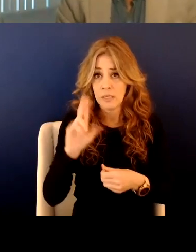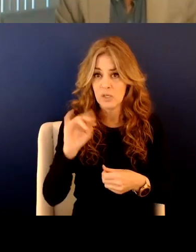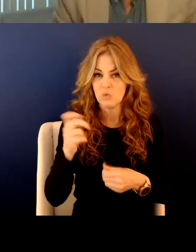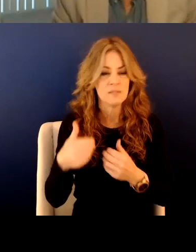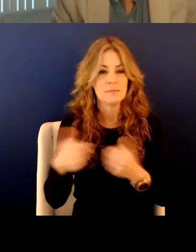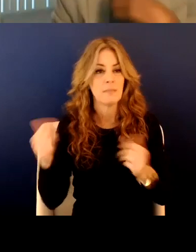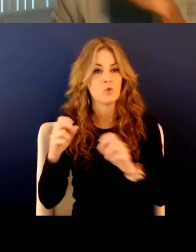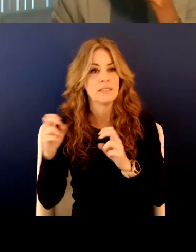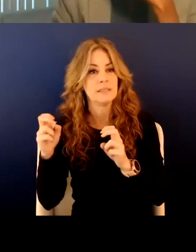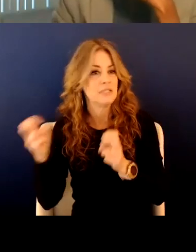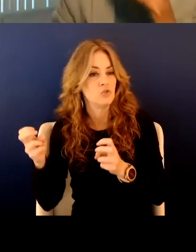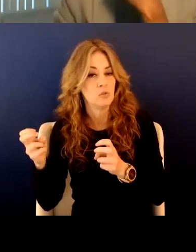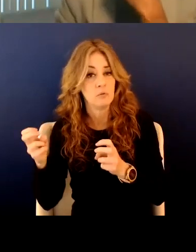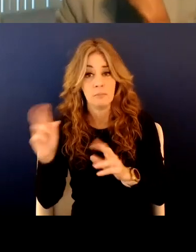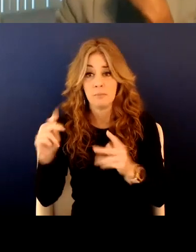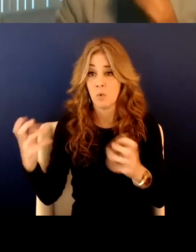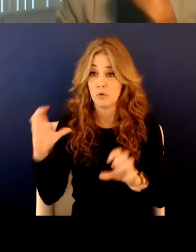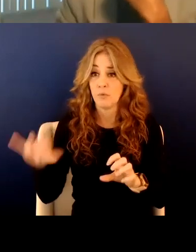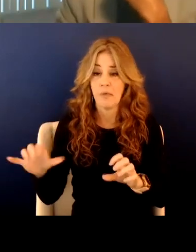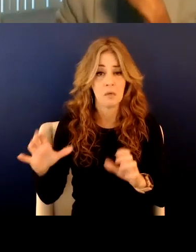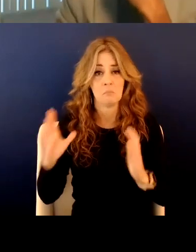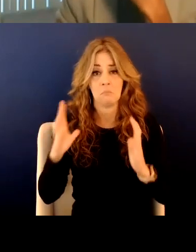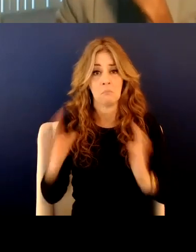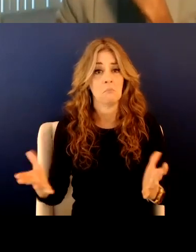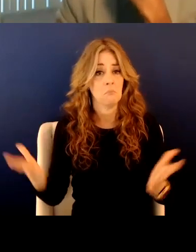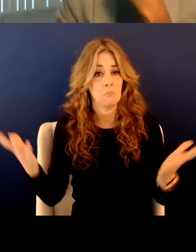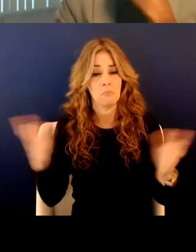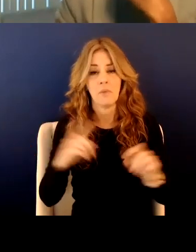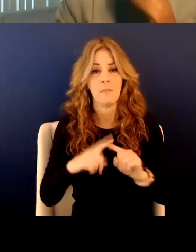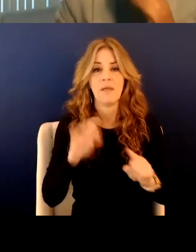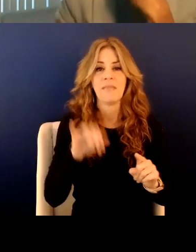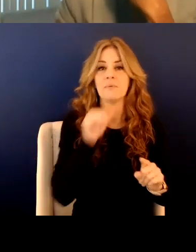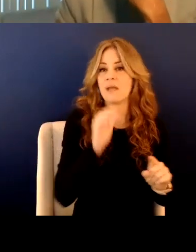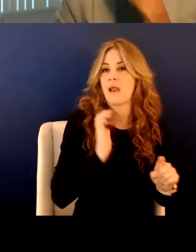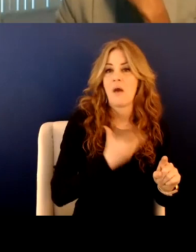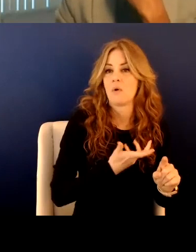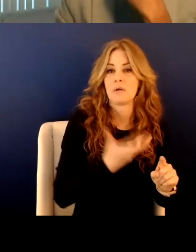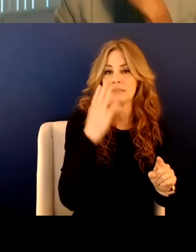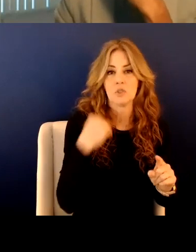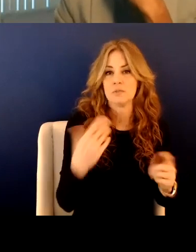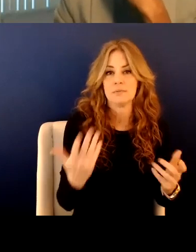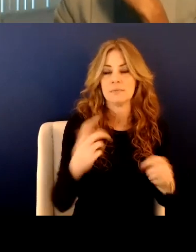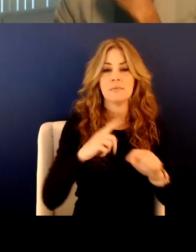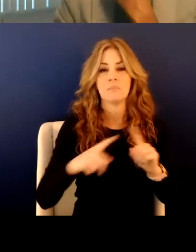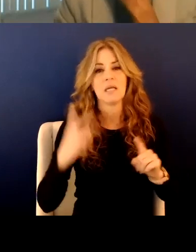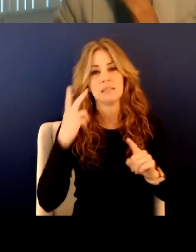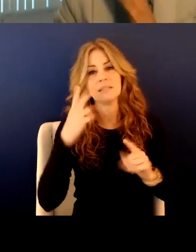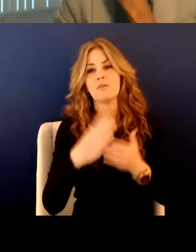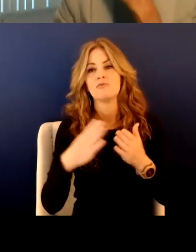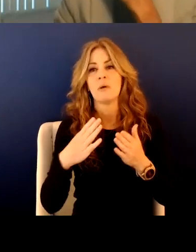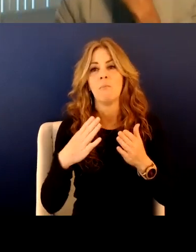people wanted to do that and wanted to eventually do that, that's totally fine to talk about. But this wasn't necessarily related to that. But I do see that there's some parallels